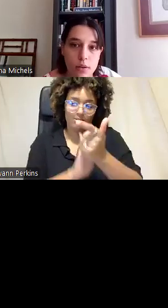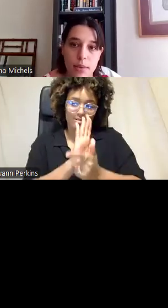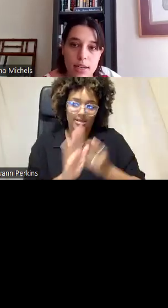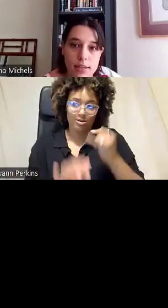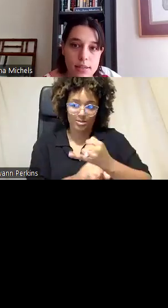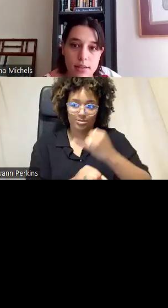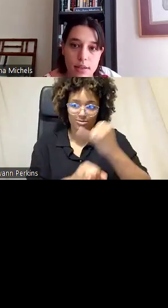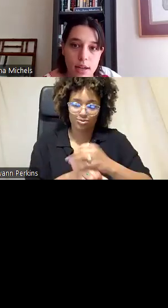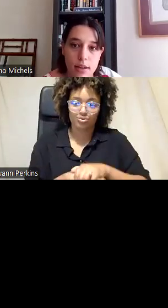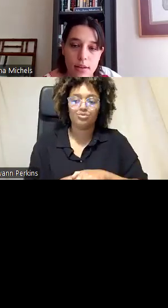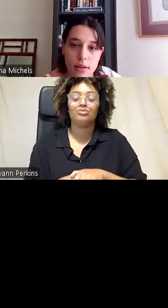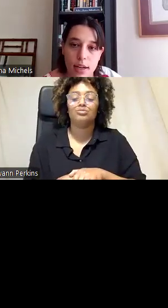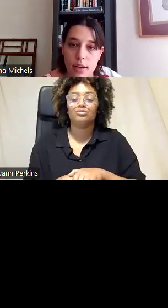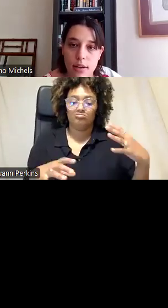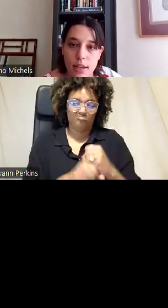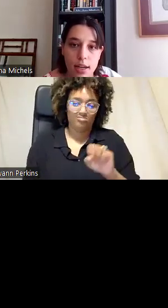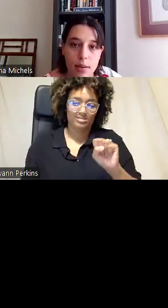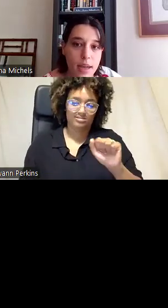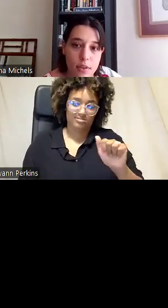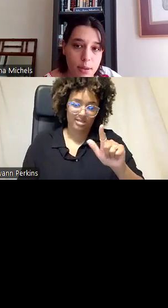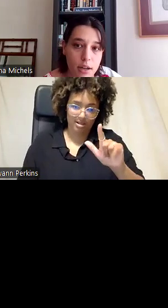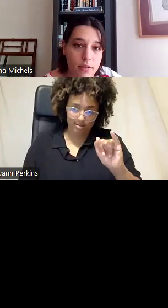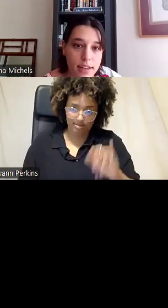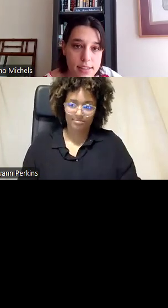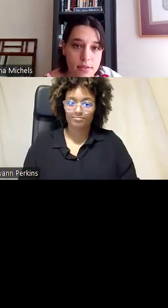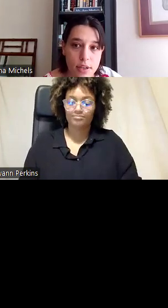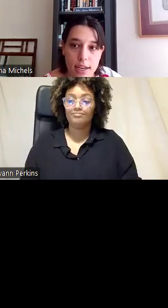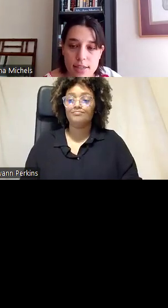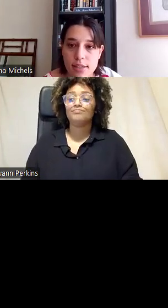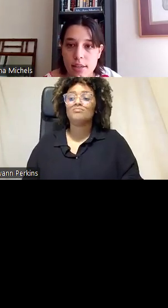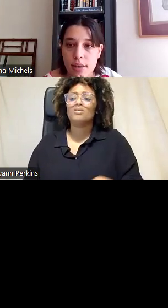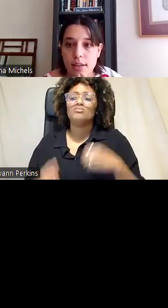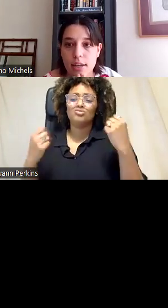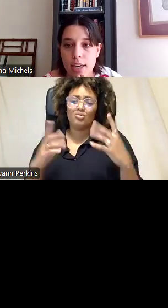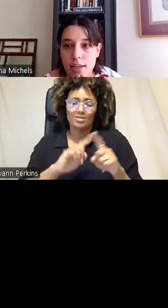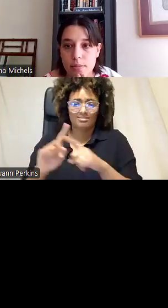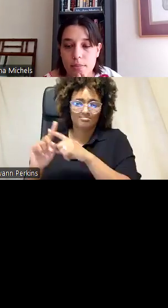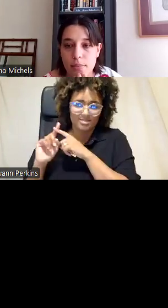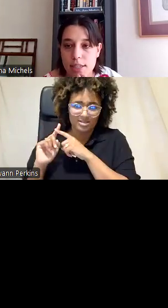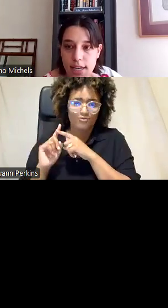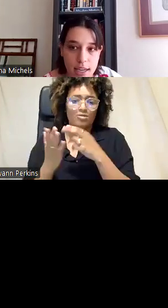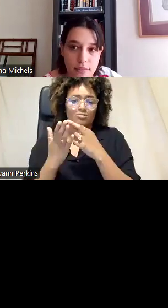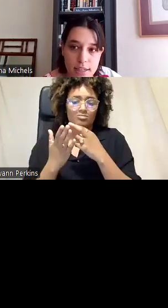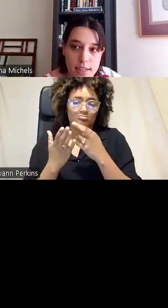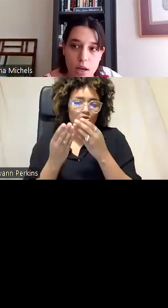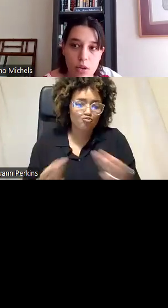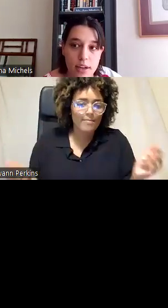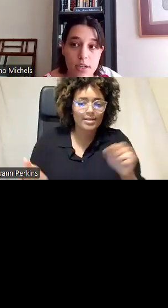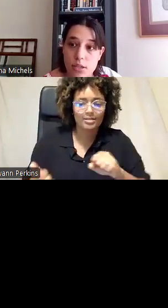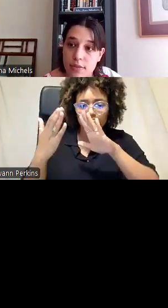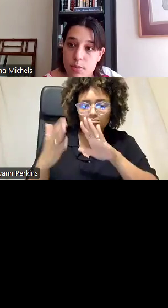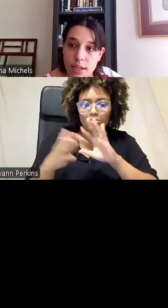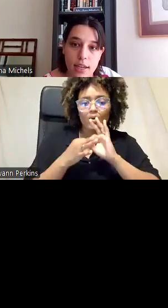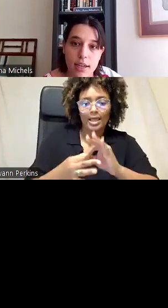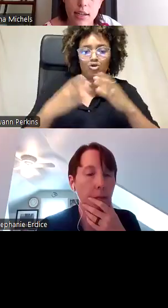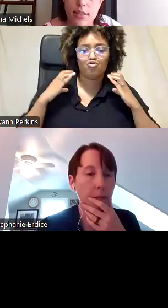financial legal remedies that a client may have depending on facets of their case. And SALI advocates can help with